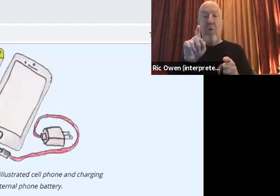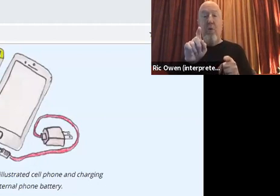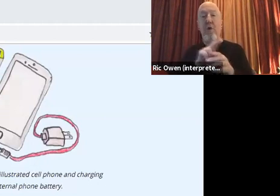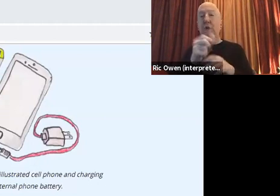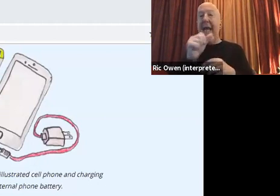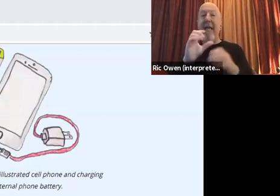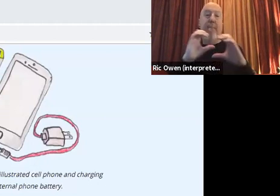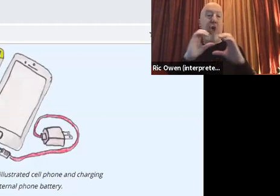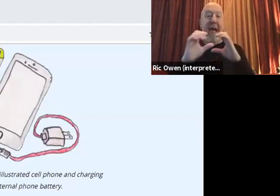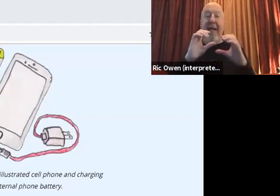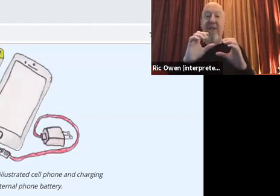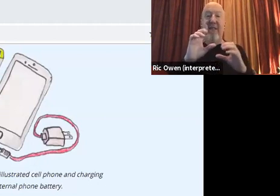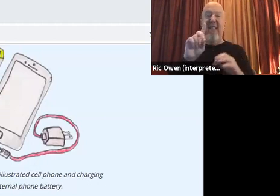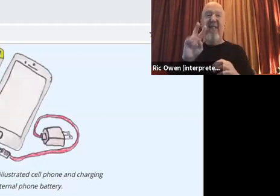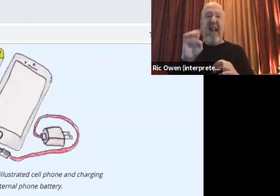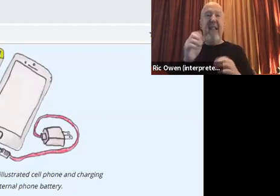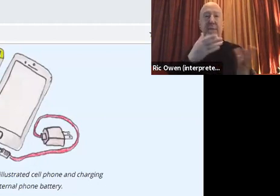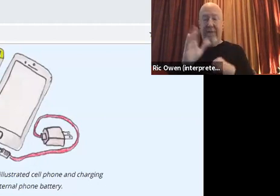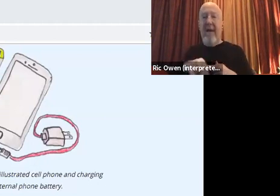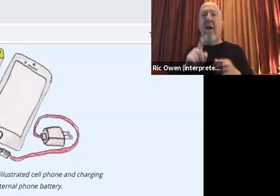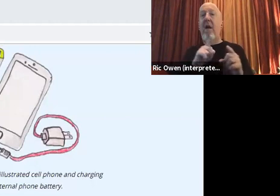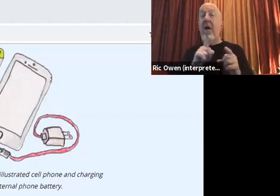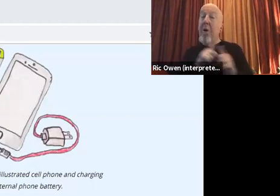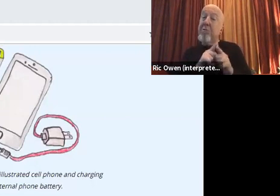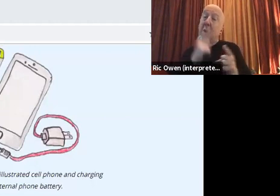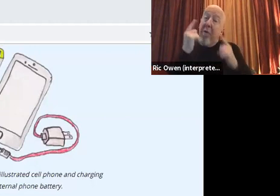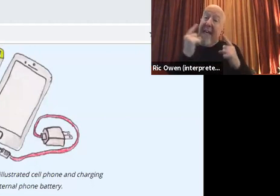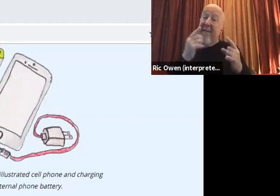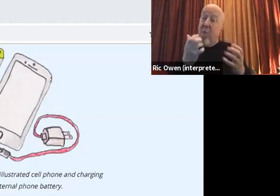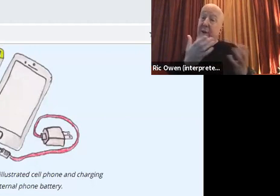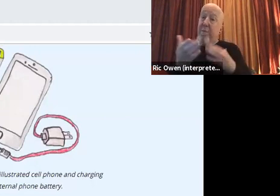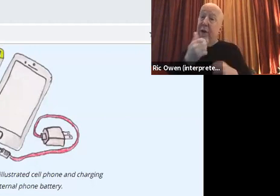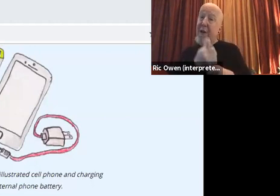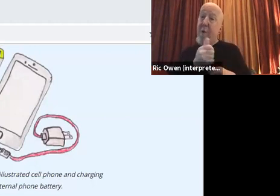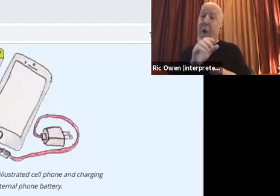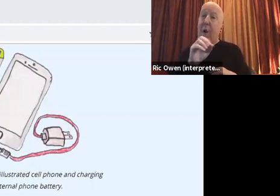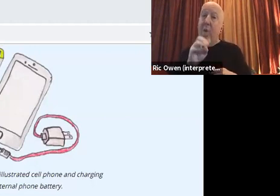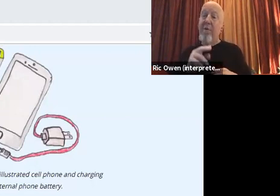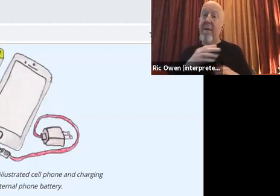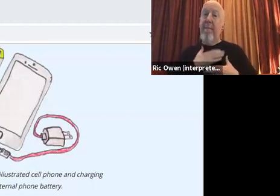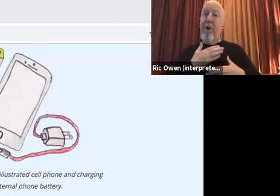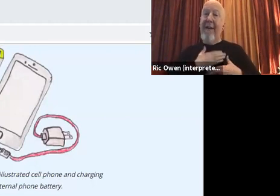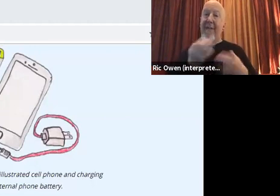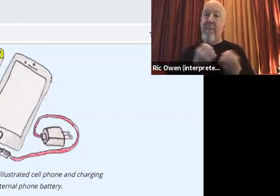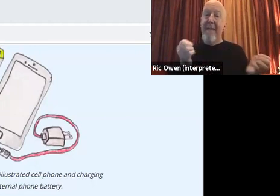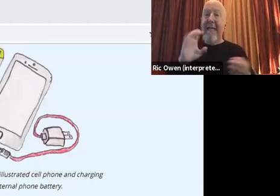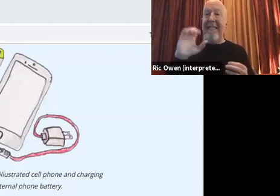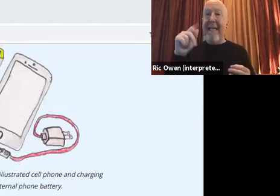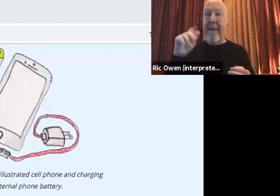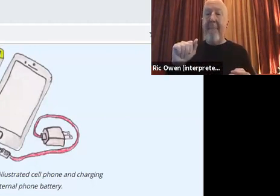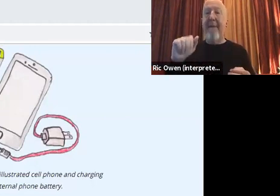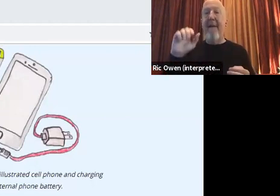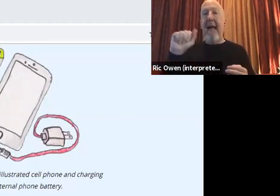Consider whether you want to bring your own breathing equipment, such as CPAP, BiPAP, APAP, or